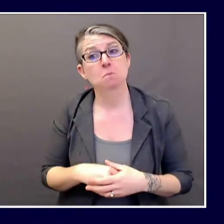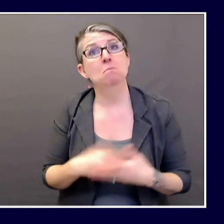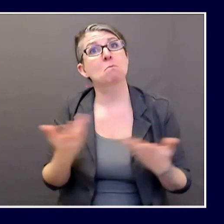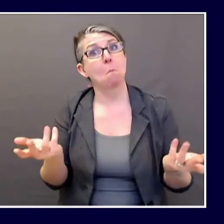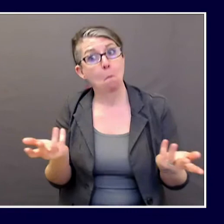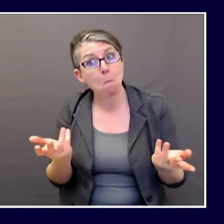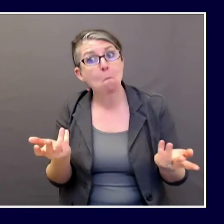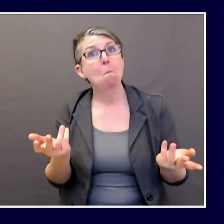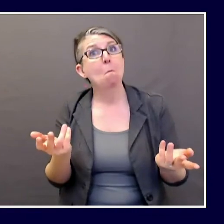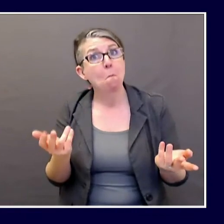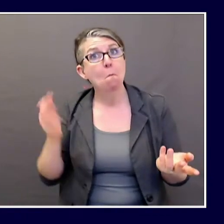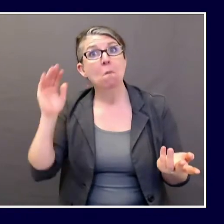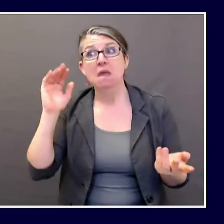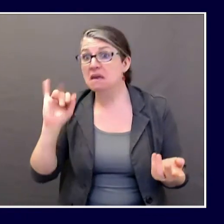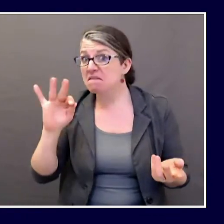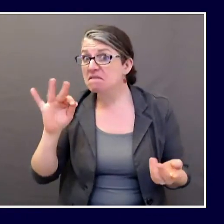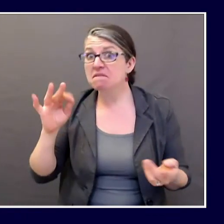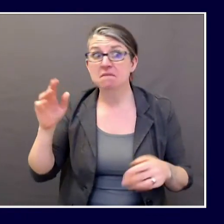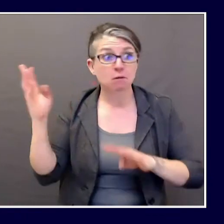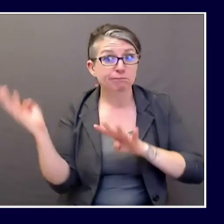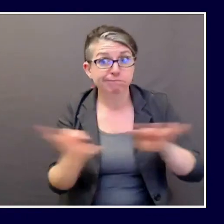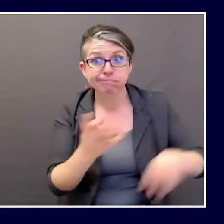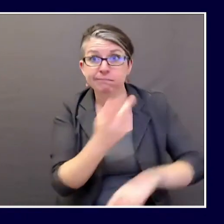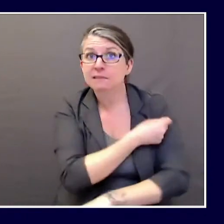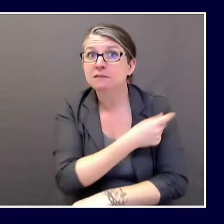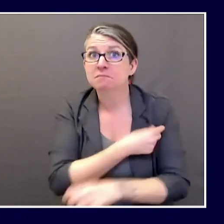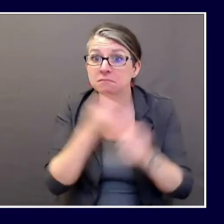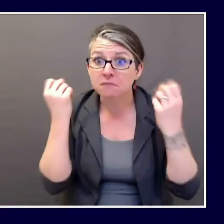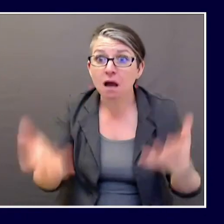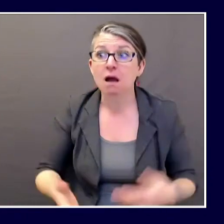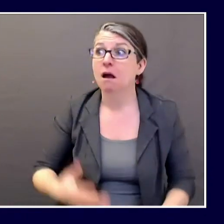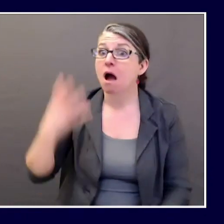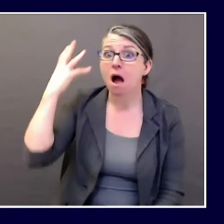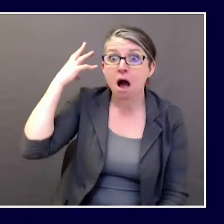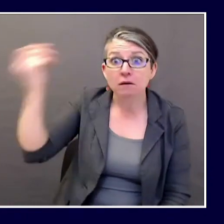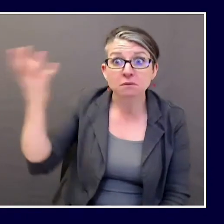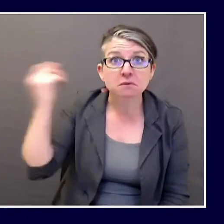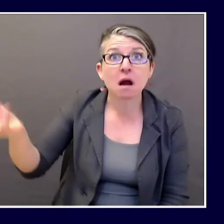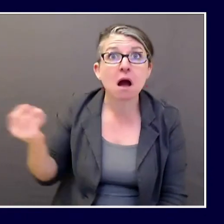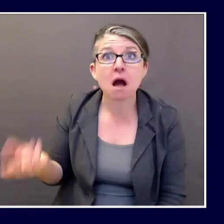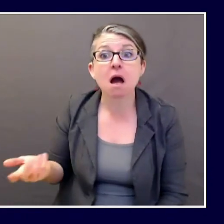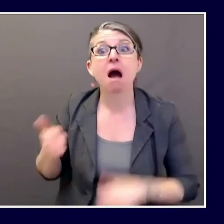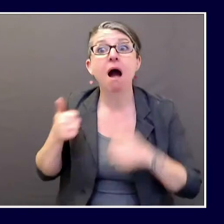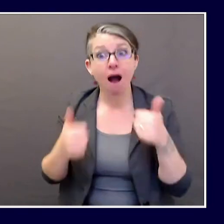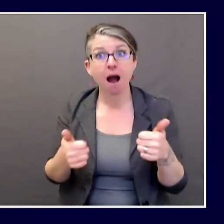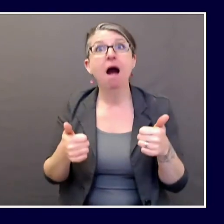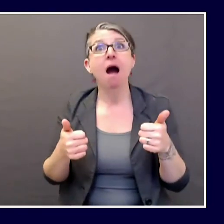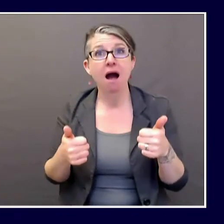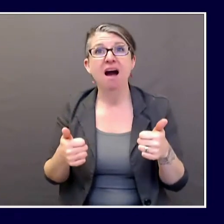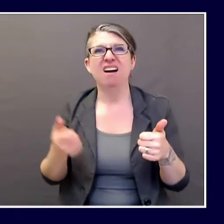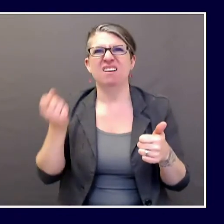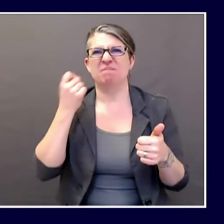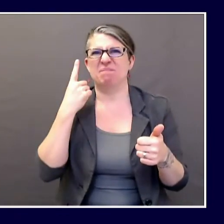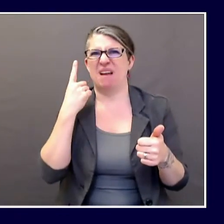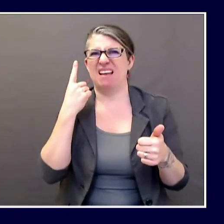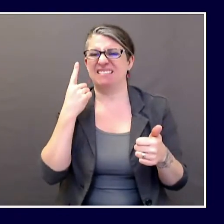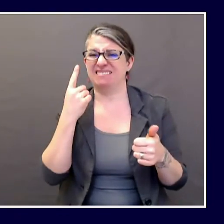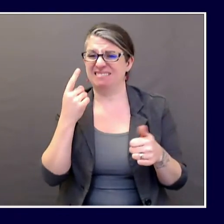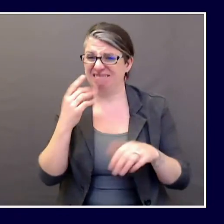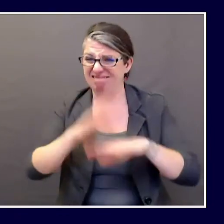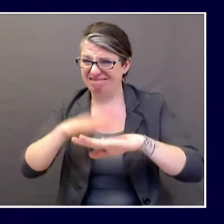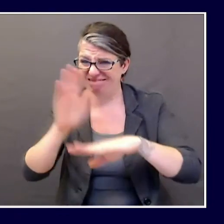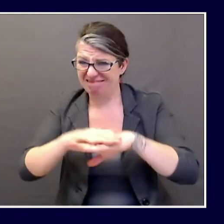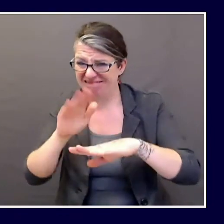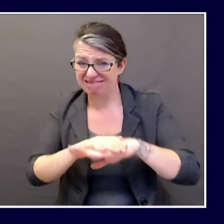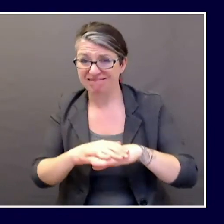nothing of some others. We're also starting to see some signs on the horizon suggesting that case numbers might be